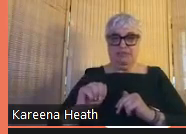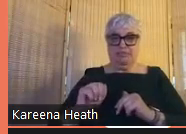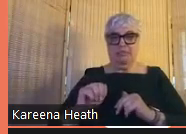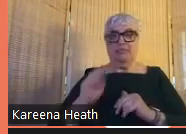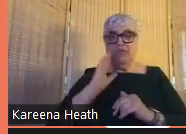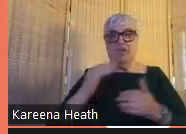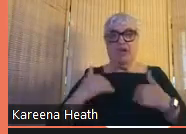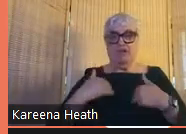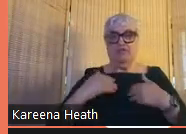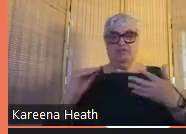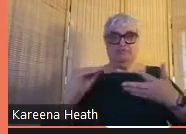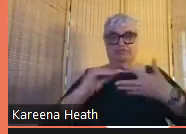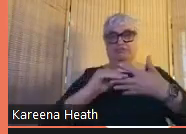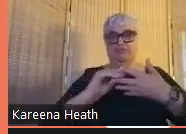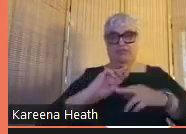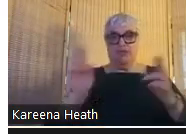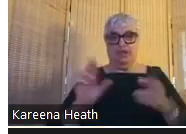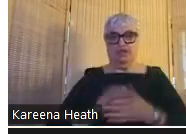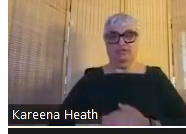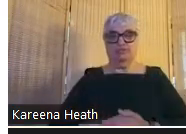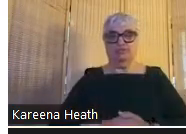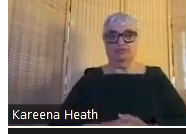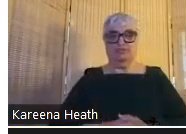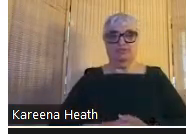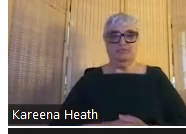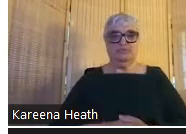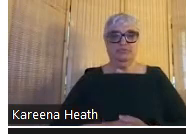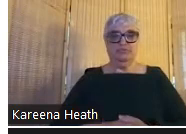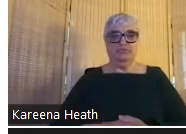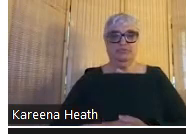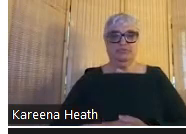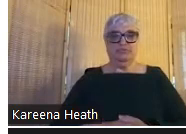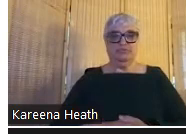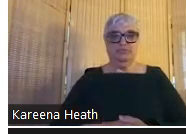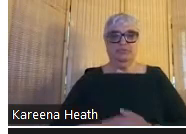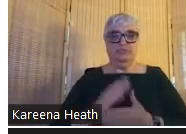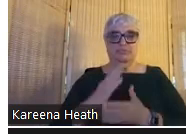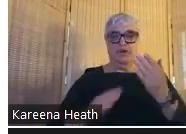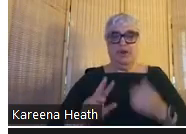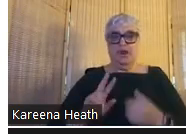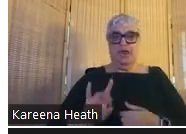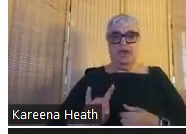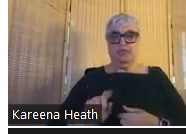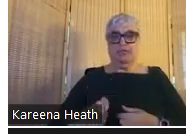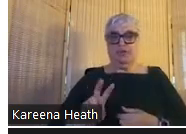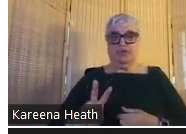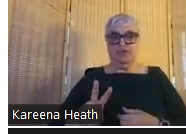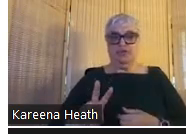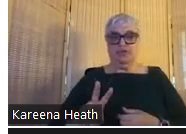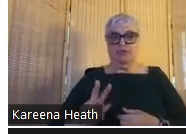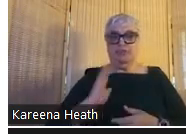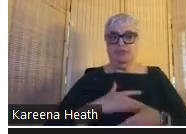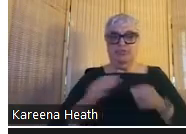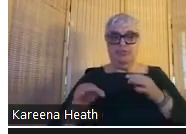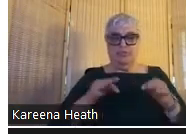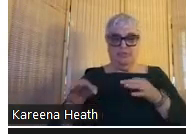it automatically built into the framework. Next slide, please. Part 8.2 is our definition